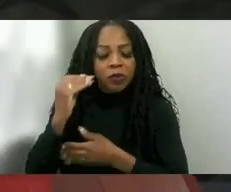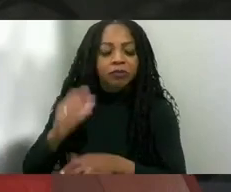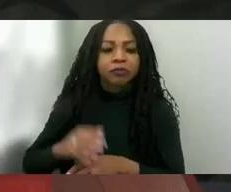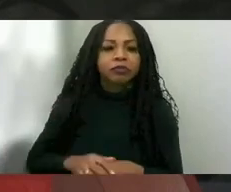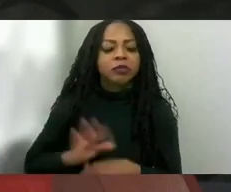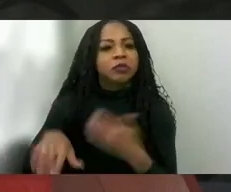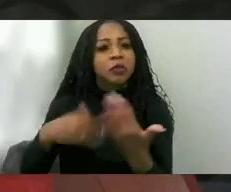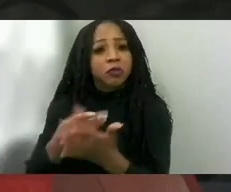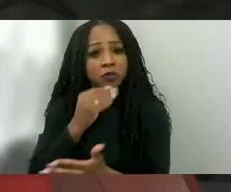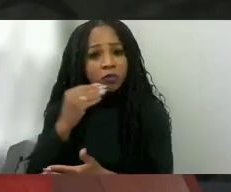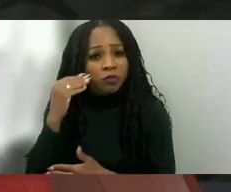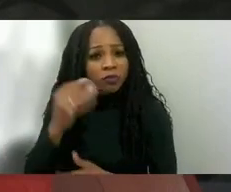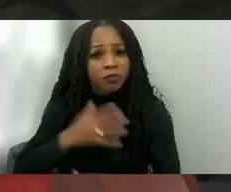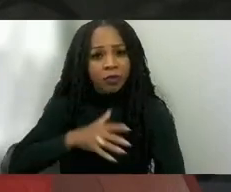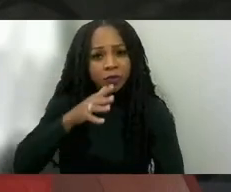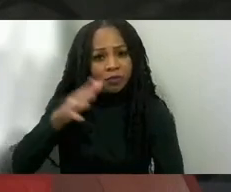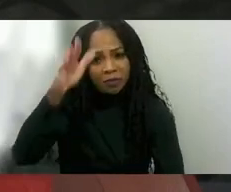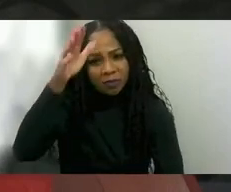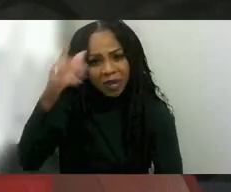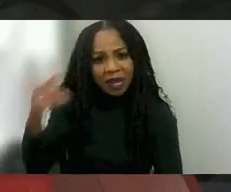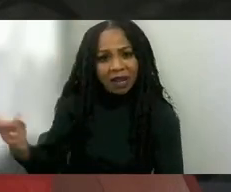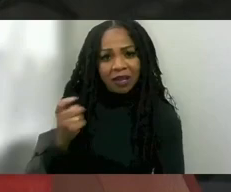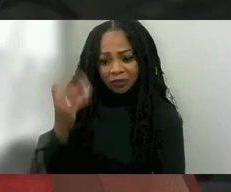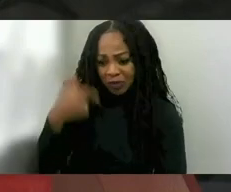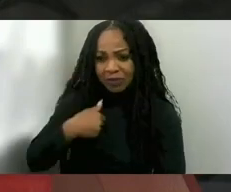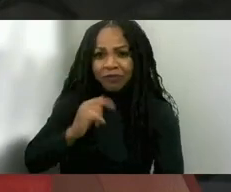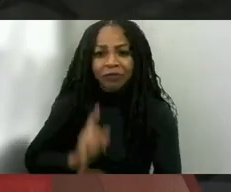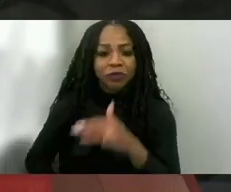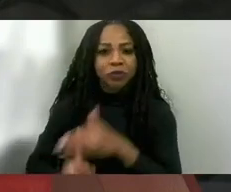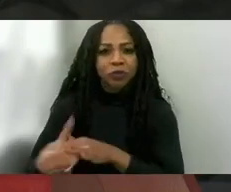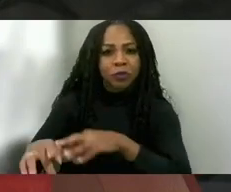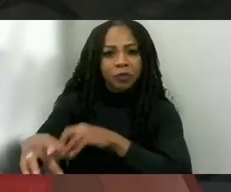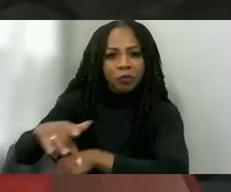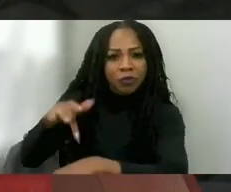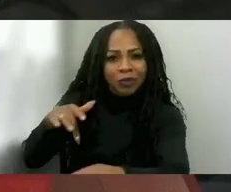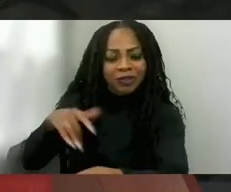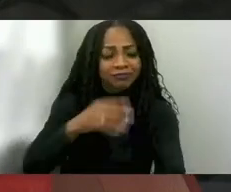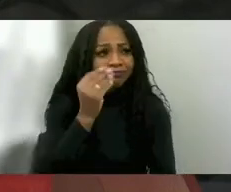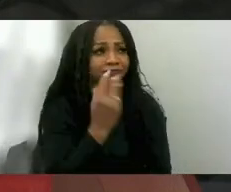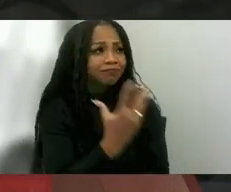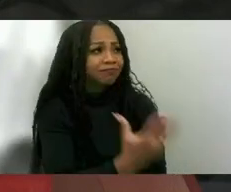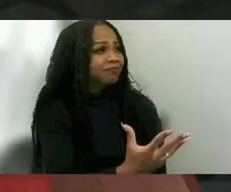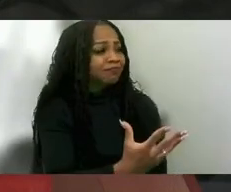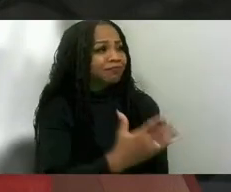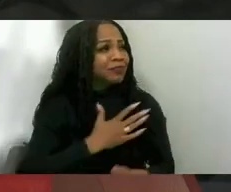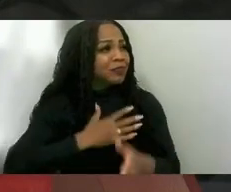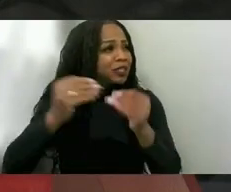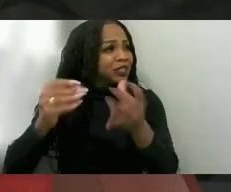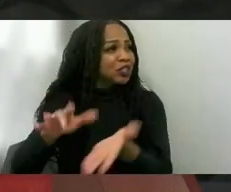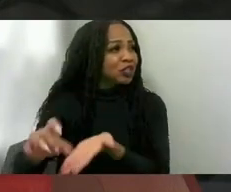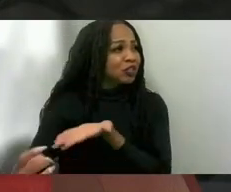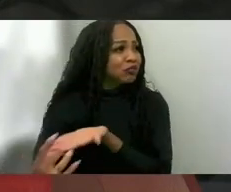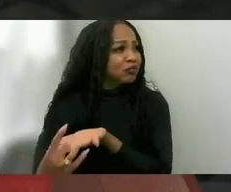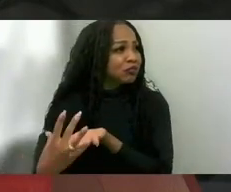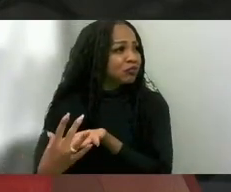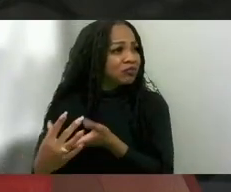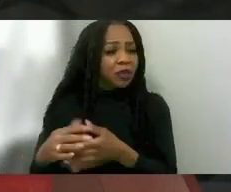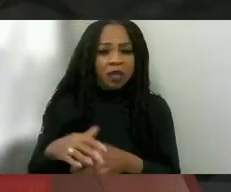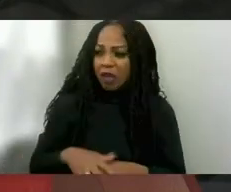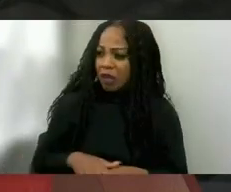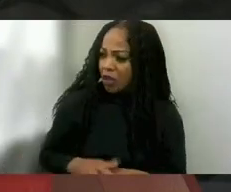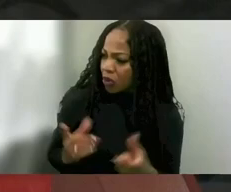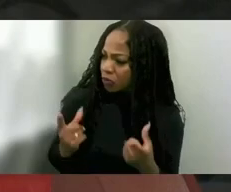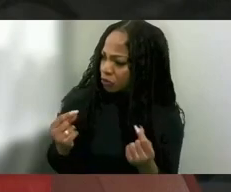early. I explained that I had been thrown out of school. They said, "You must have done something